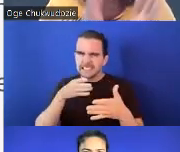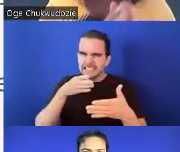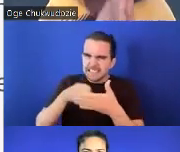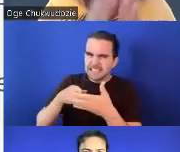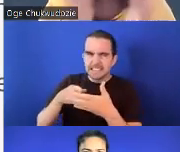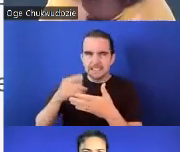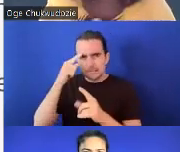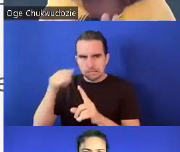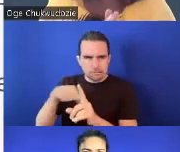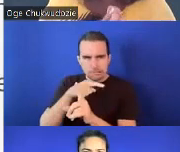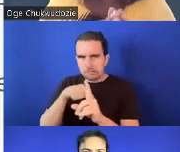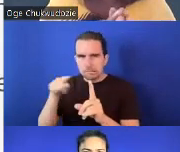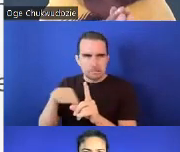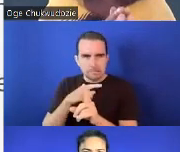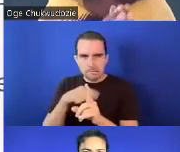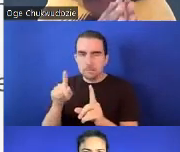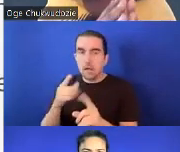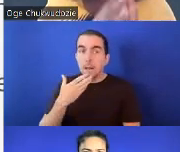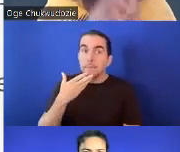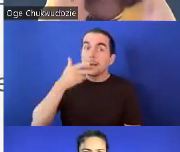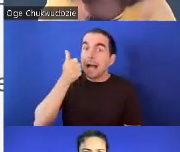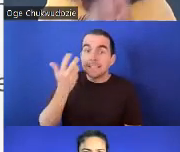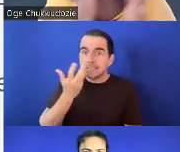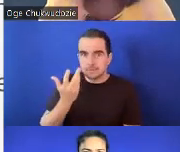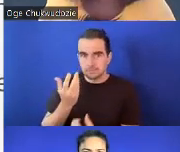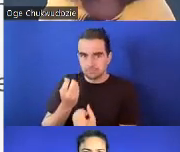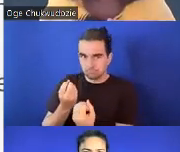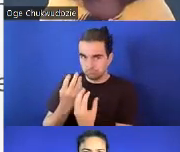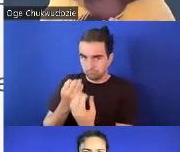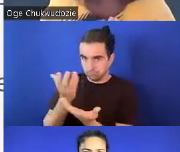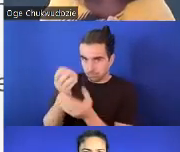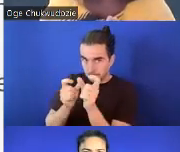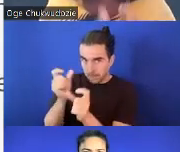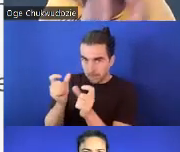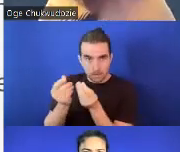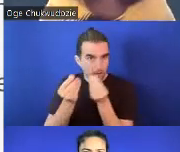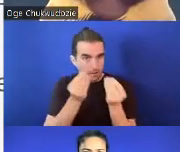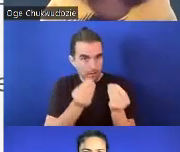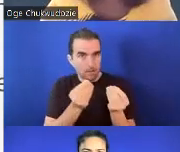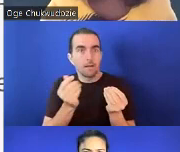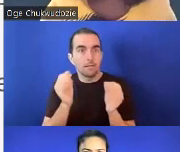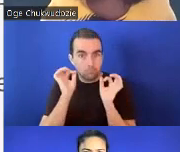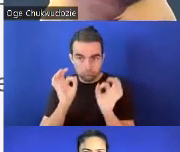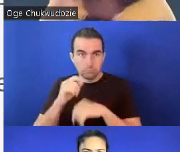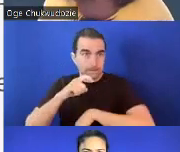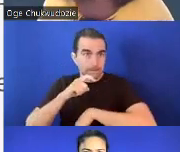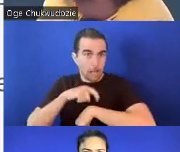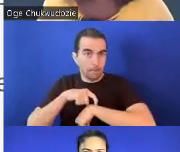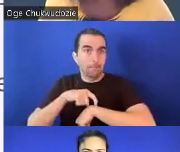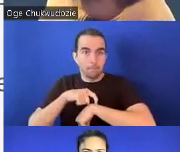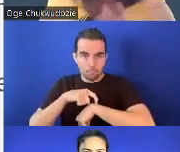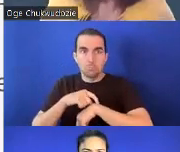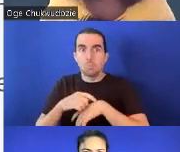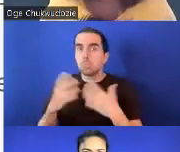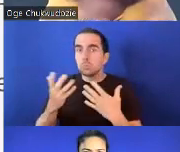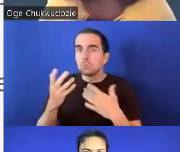such a person require to expect a feedback from you. So where there is investigation, where there is no